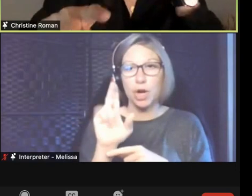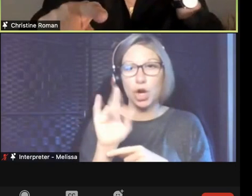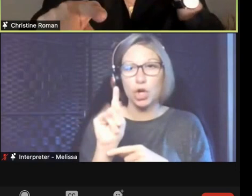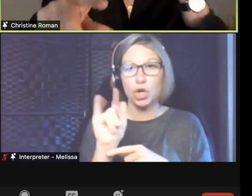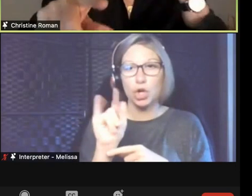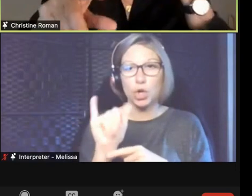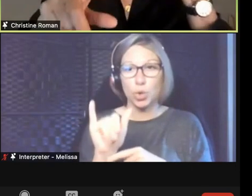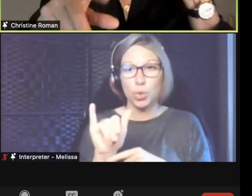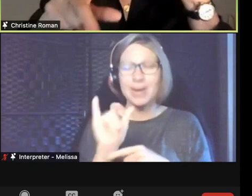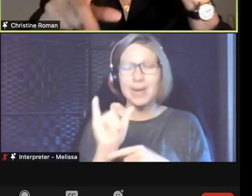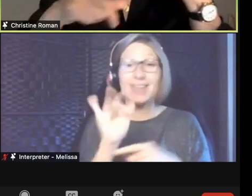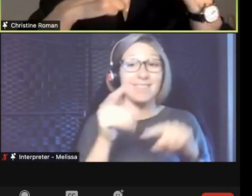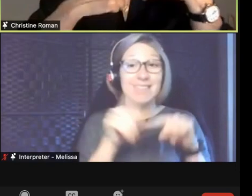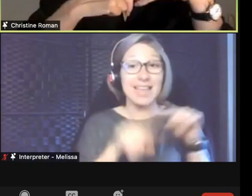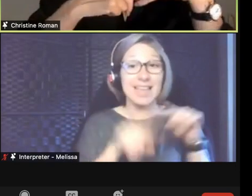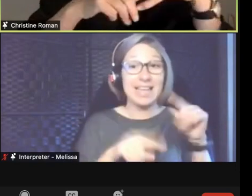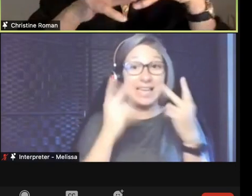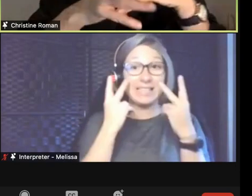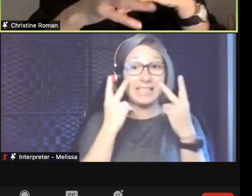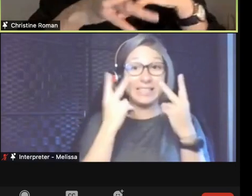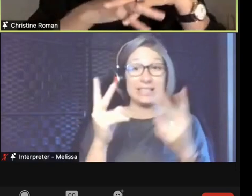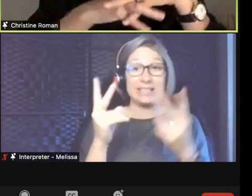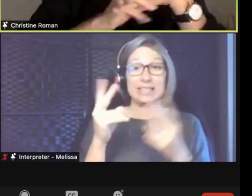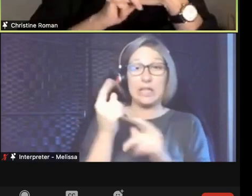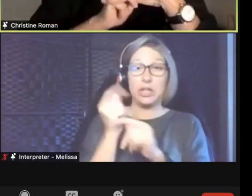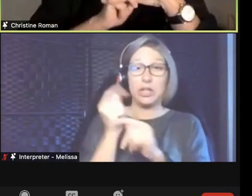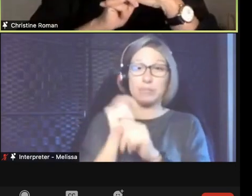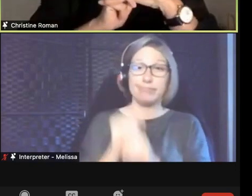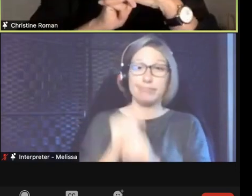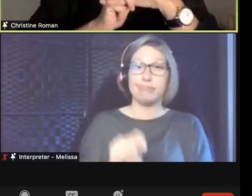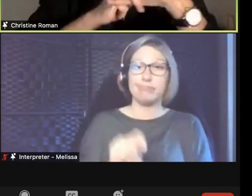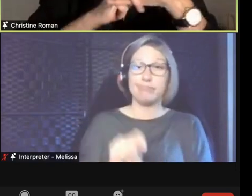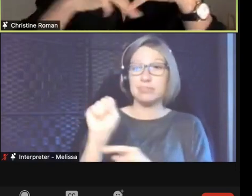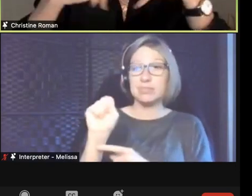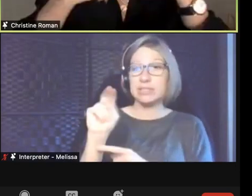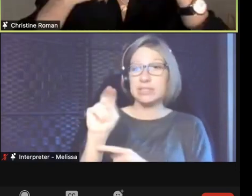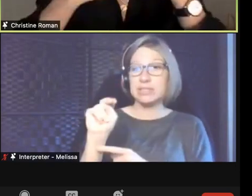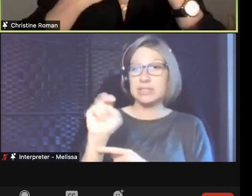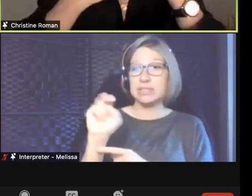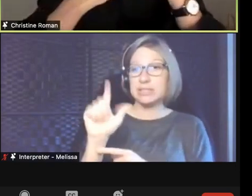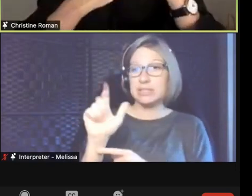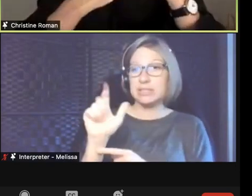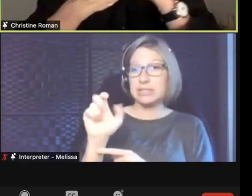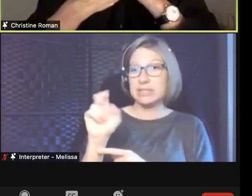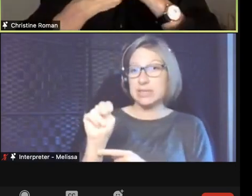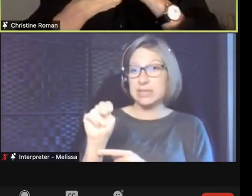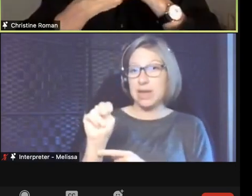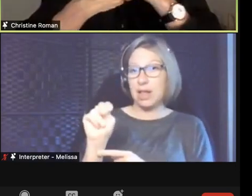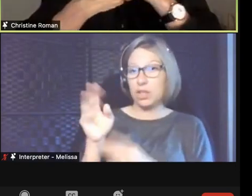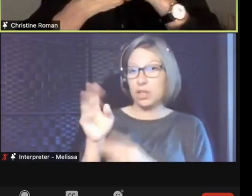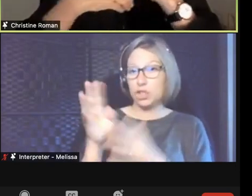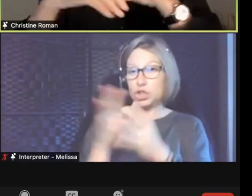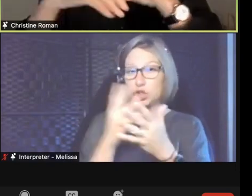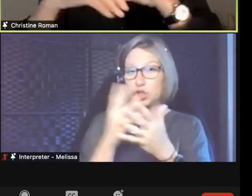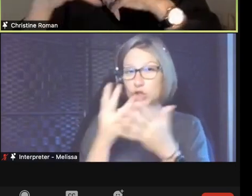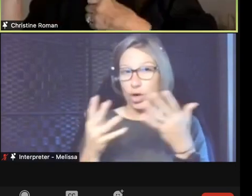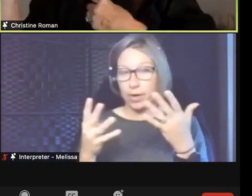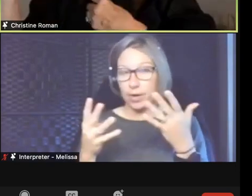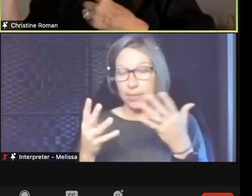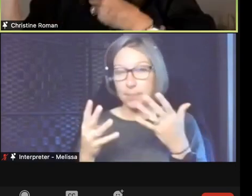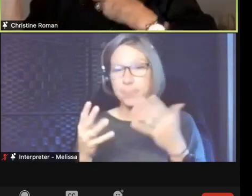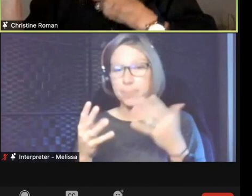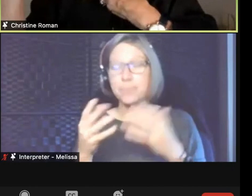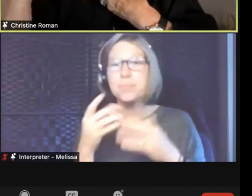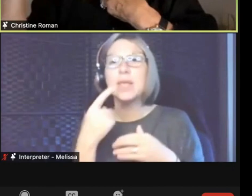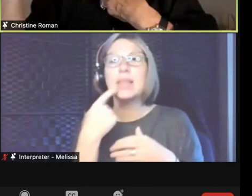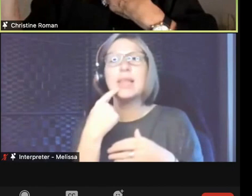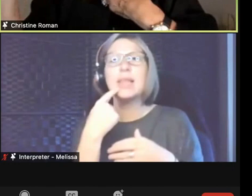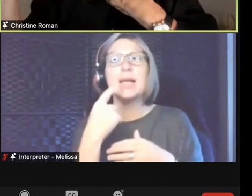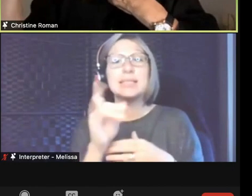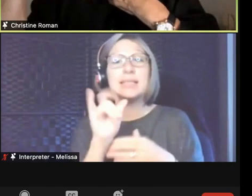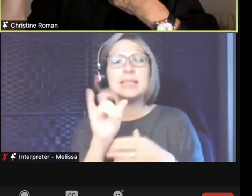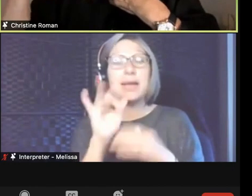was actually part of the idea of these researchers, Fonts and Fagan, who taught us that if you present a novel pattern to a baby, they're